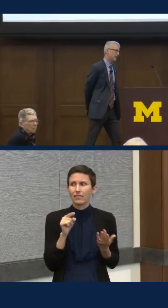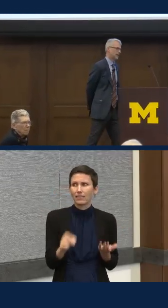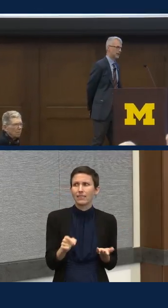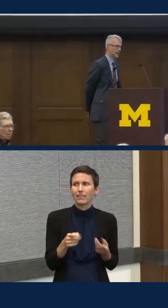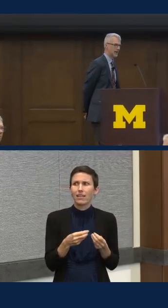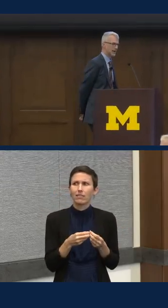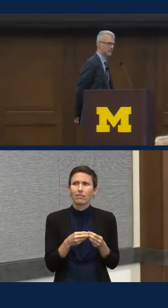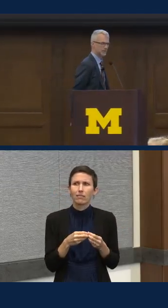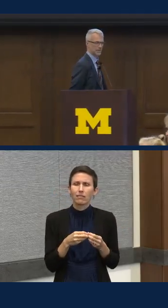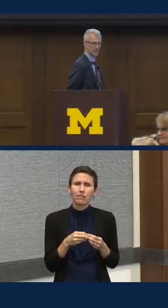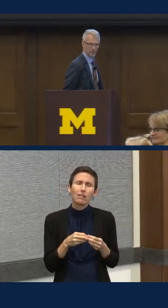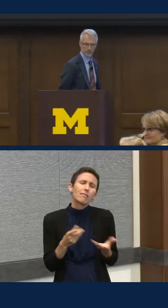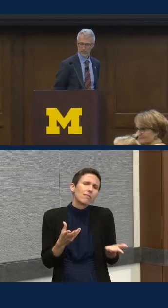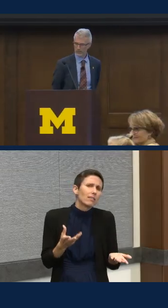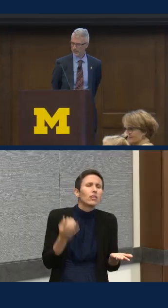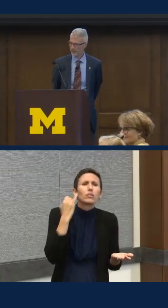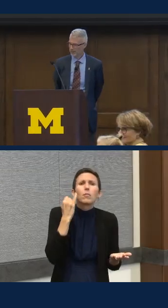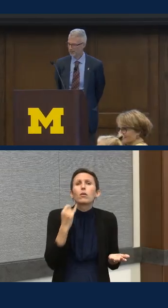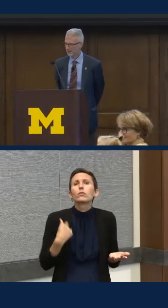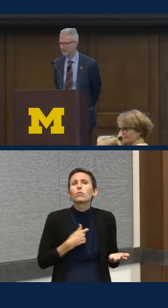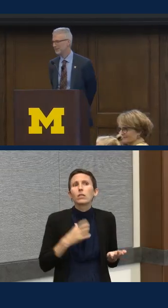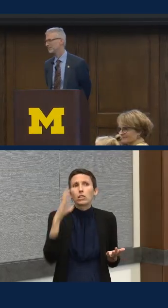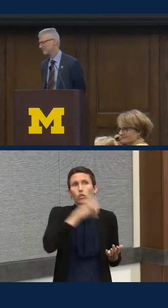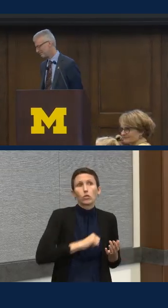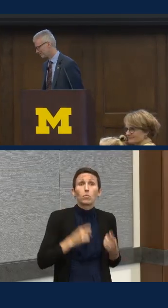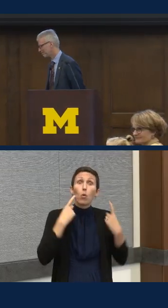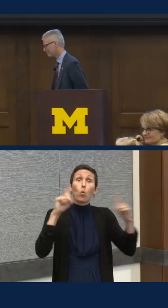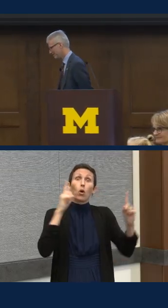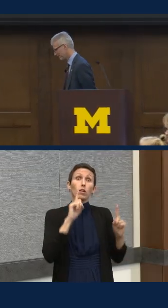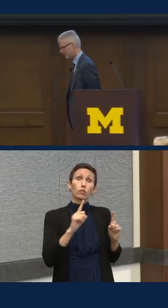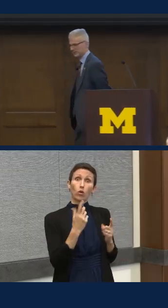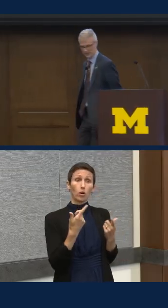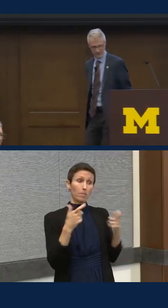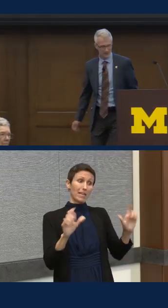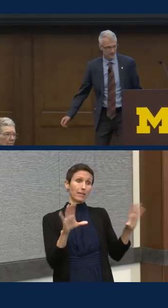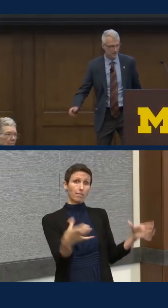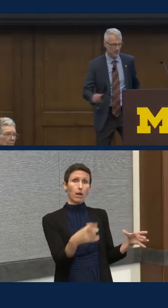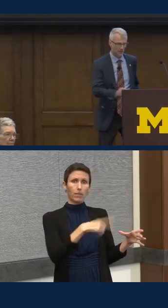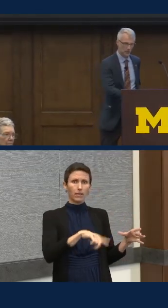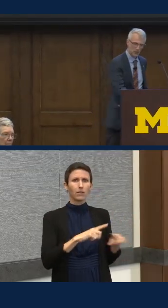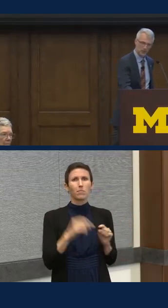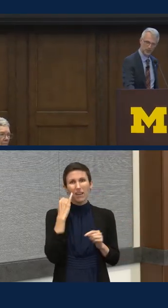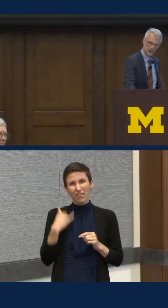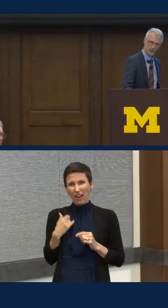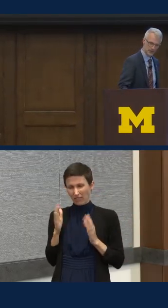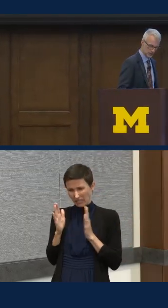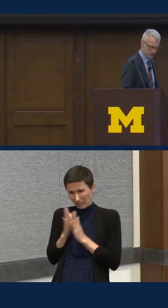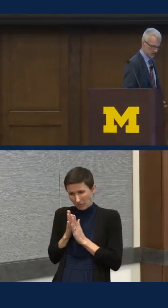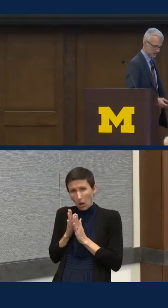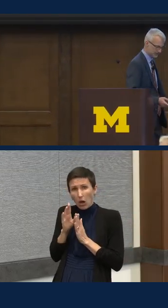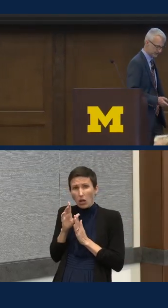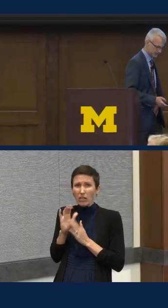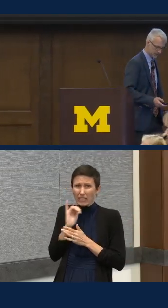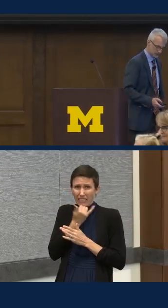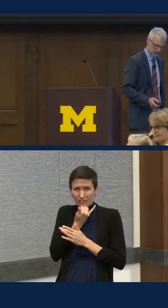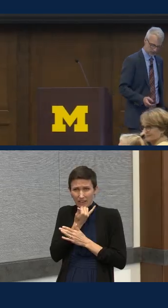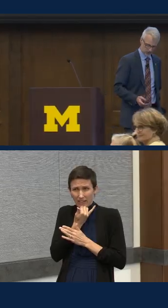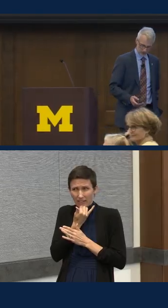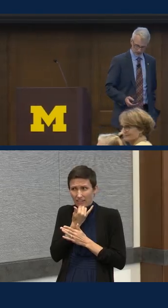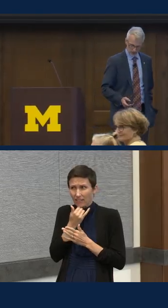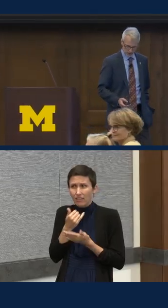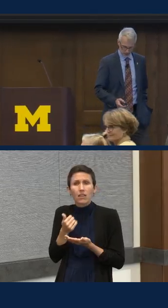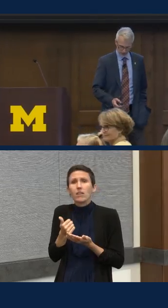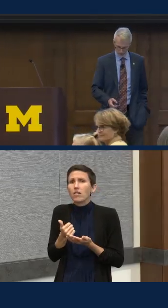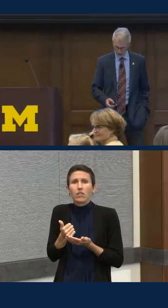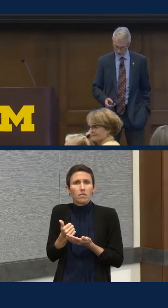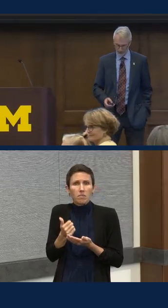Because let's assume it works on average for a great population, that's wonderful. But if I have a small defect that would only be seen in fully sampled case